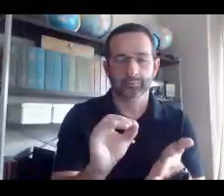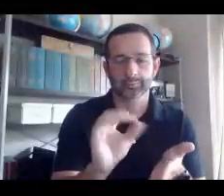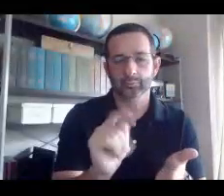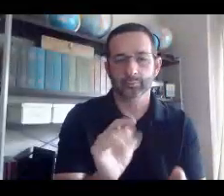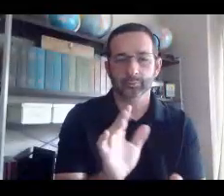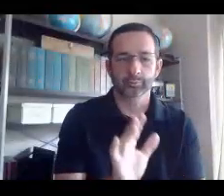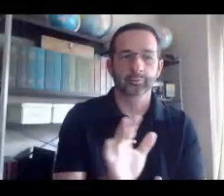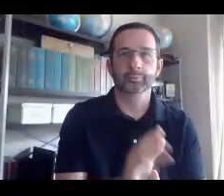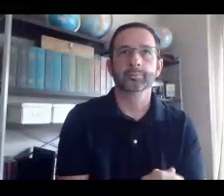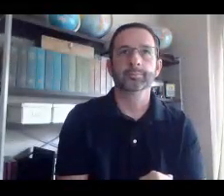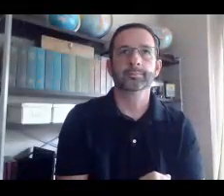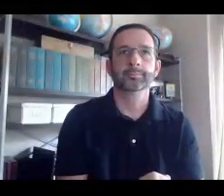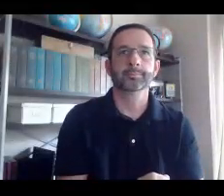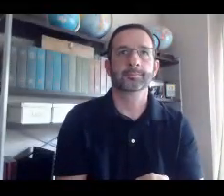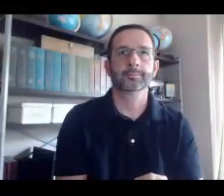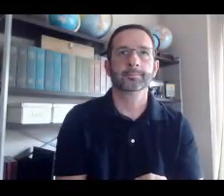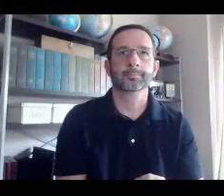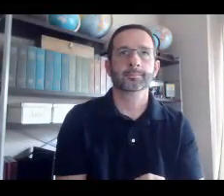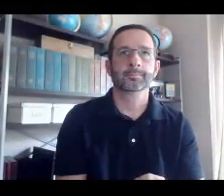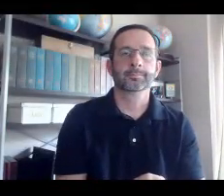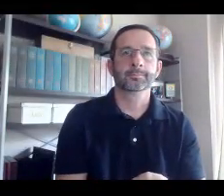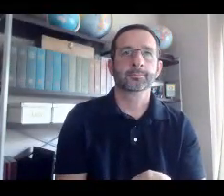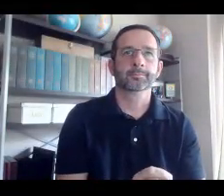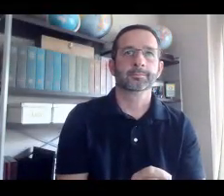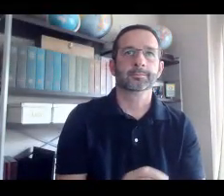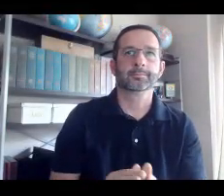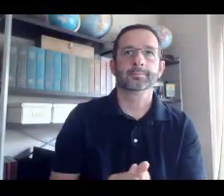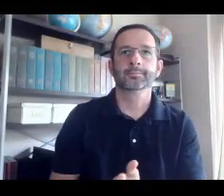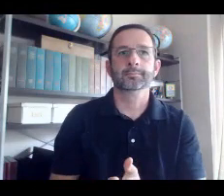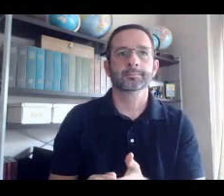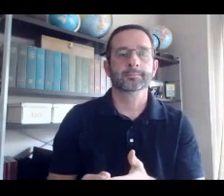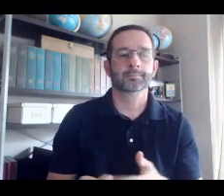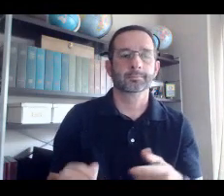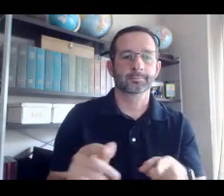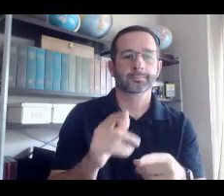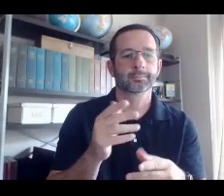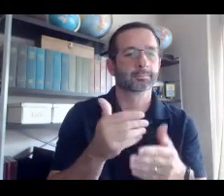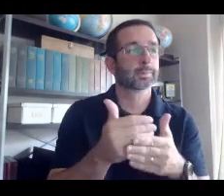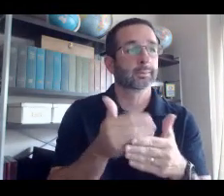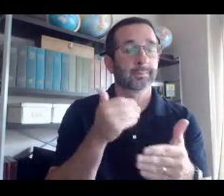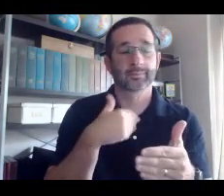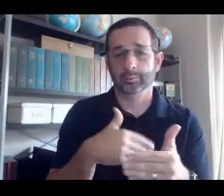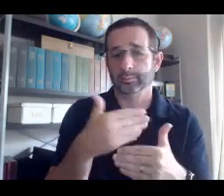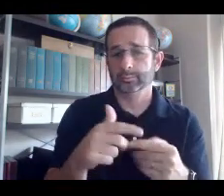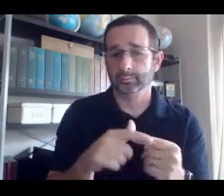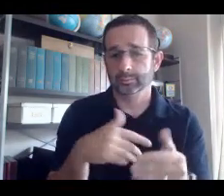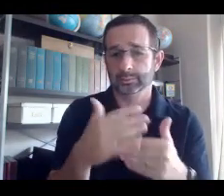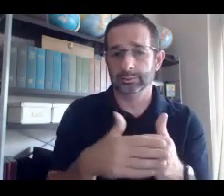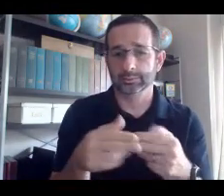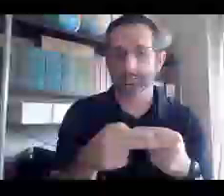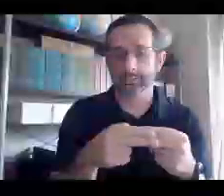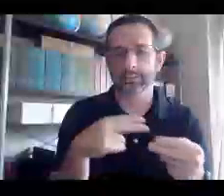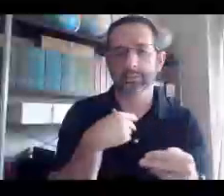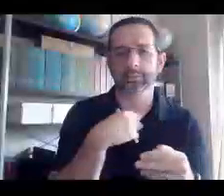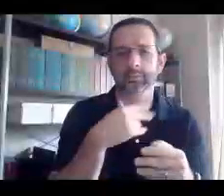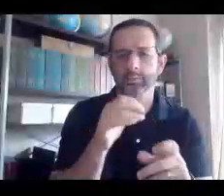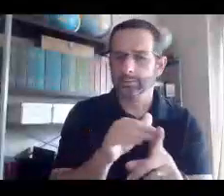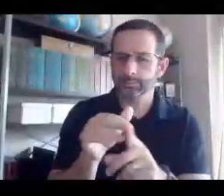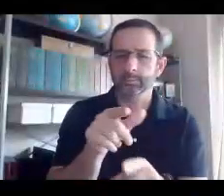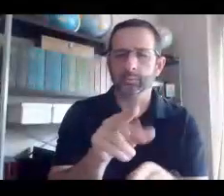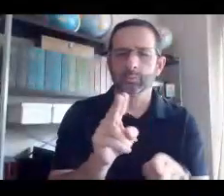little delayed, but usually second or third week of October, you will start to see those amounts reflected in your account. Before